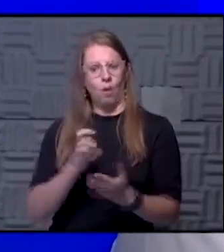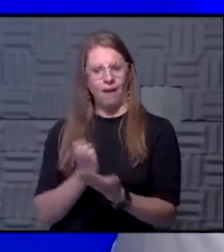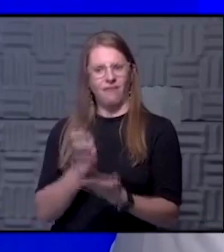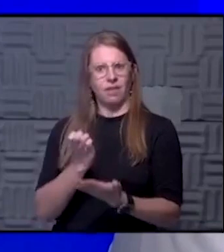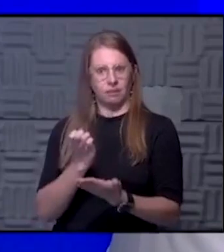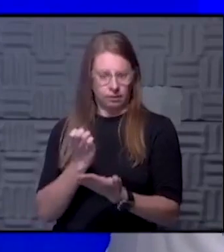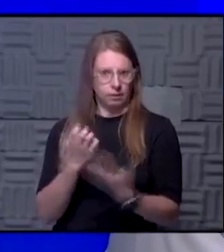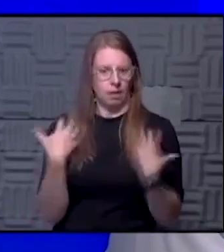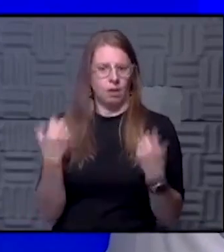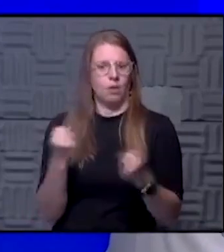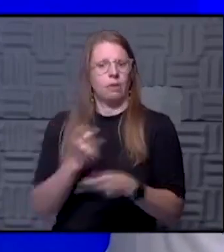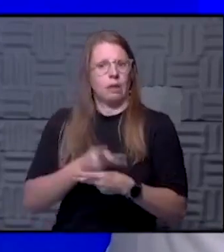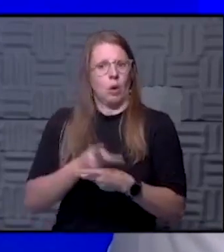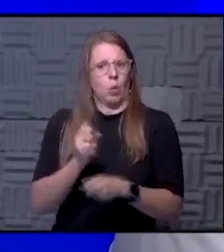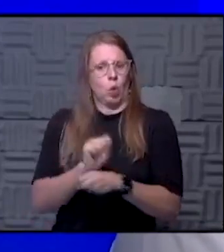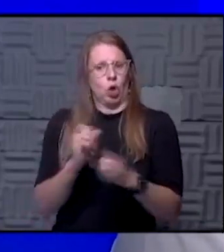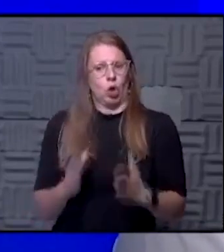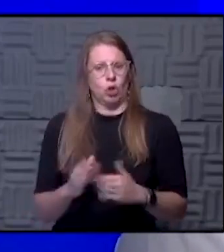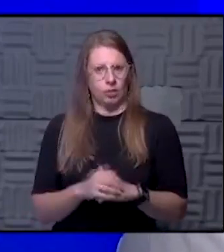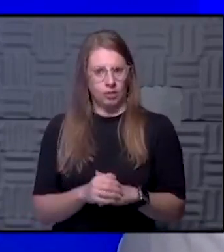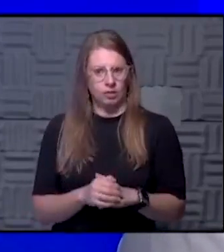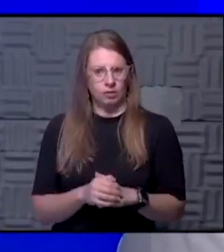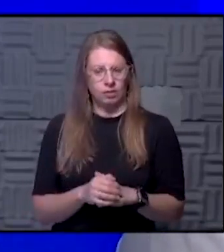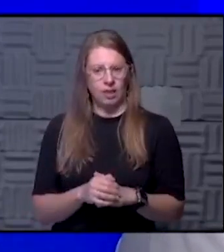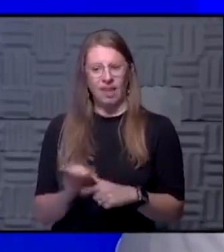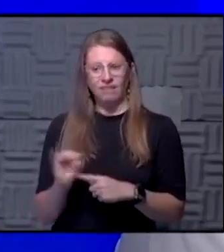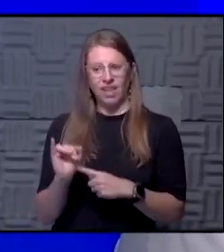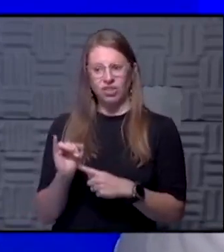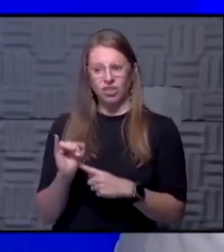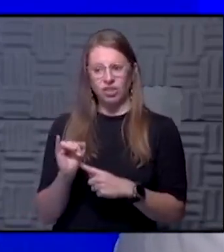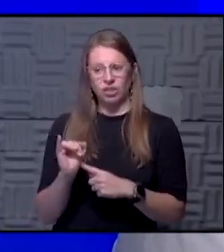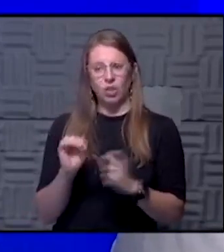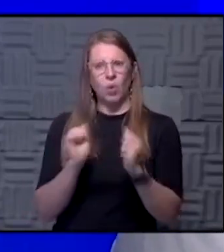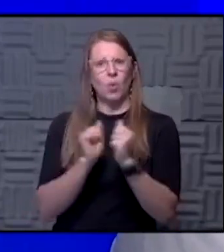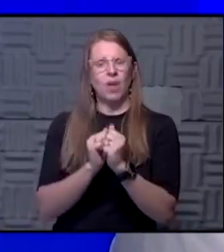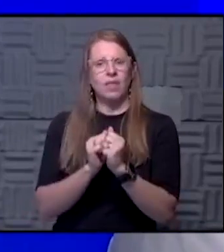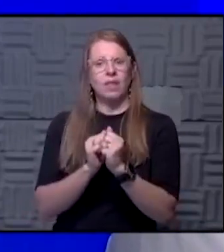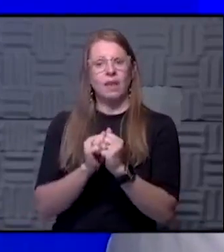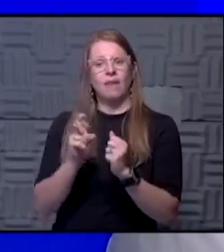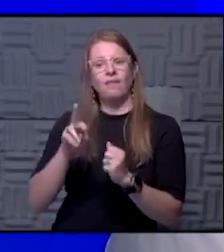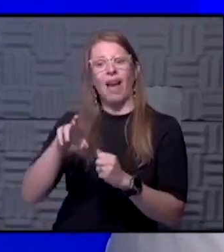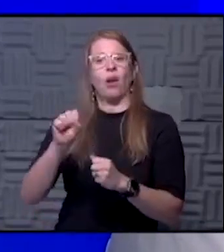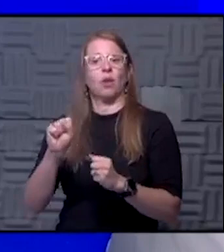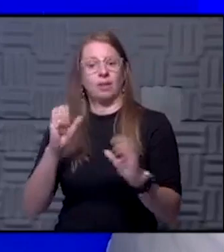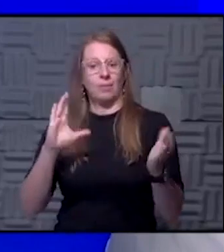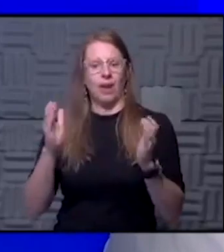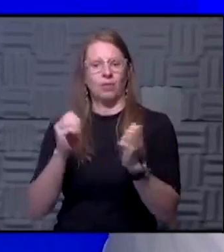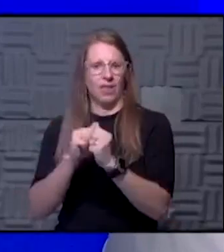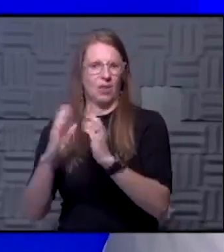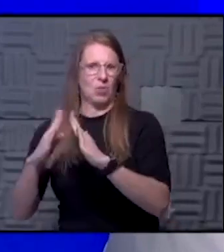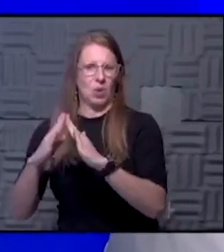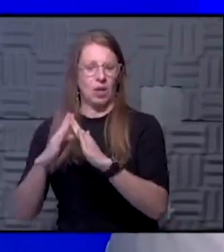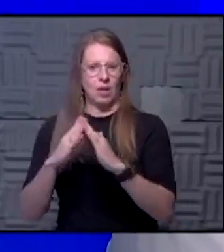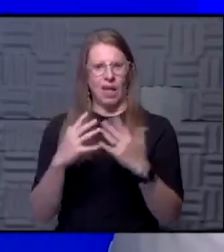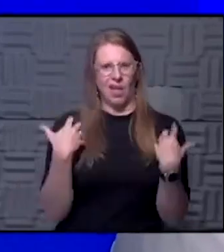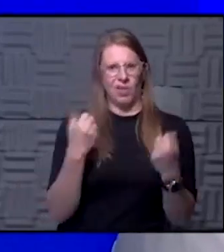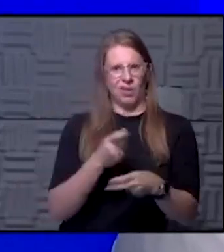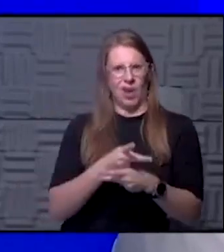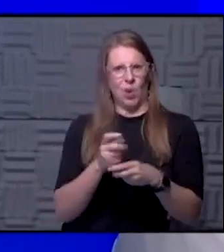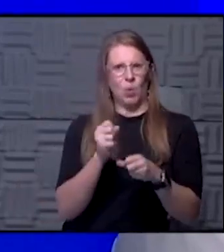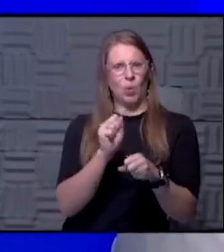evidence that healthcare workers have infection with the virus compared to the community shows that the healthcare workers have a